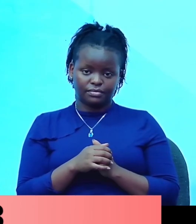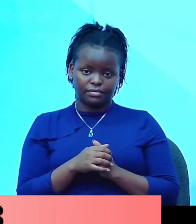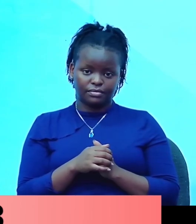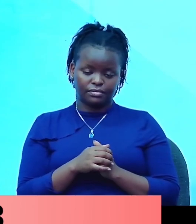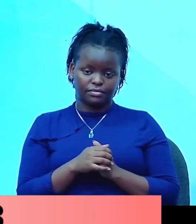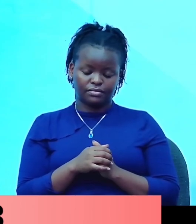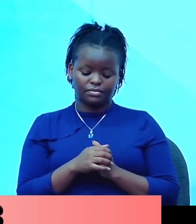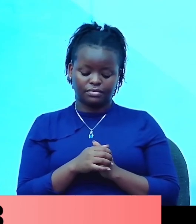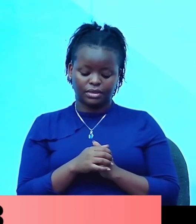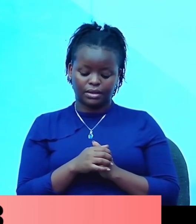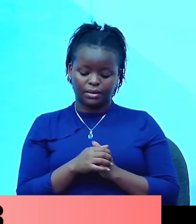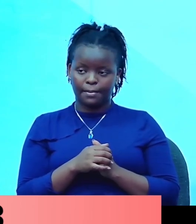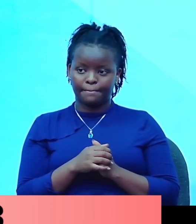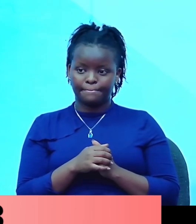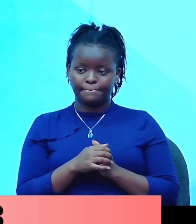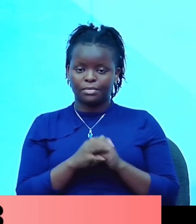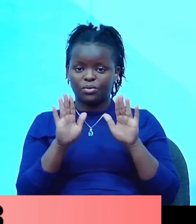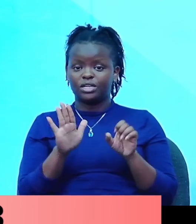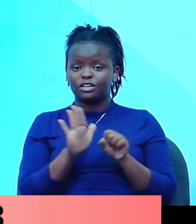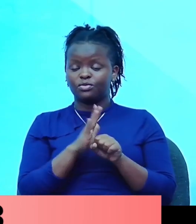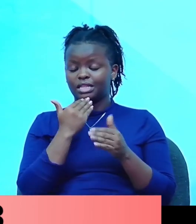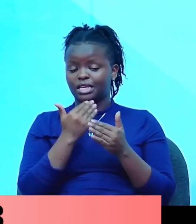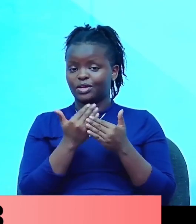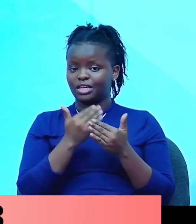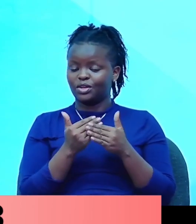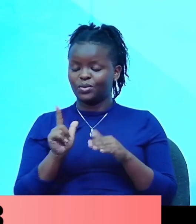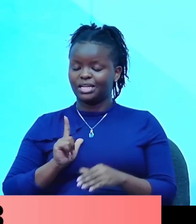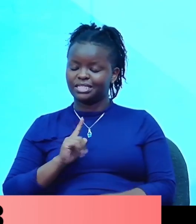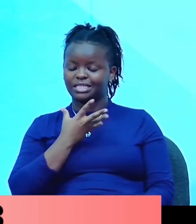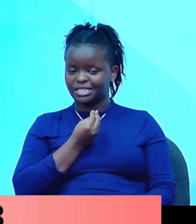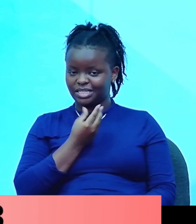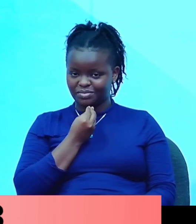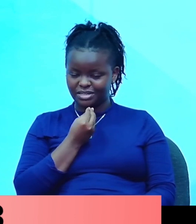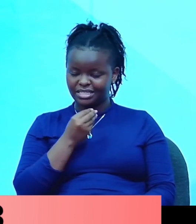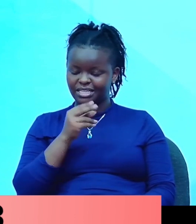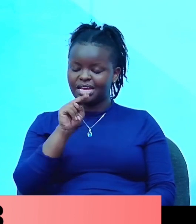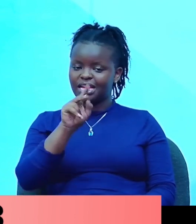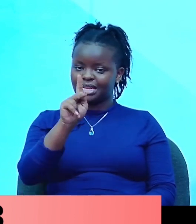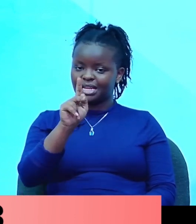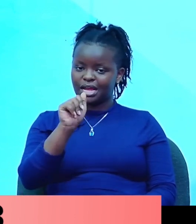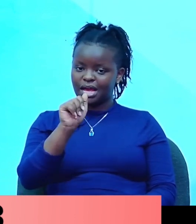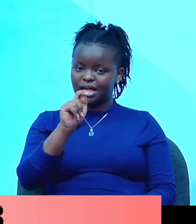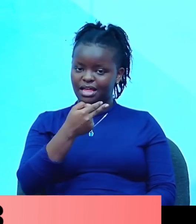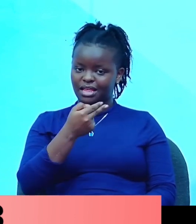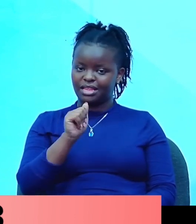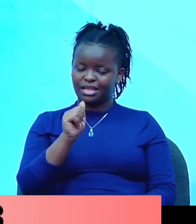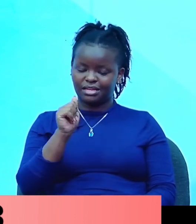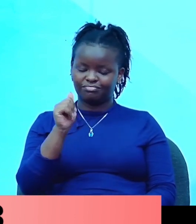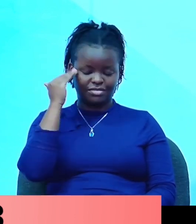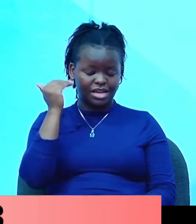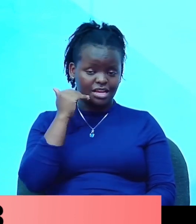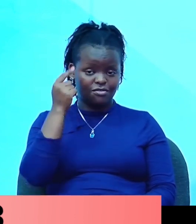Right. Wonderful. Thank you so much. Ladies and gentlemen, it has been Nkatha Mutungi, the head of Integrated Marketing and Brand